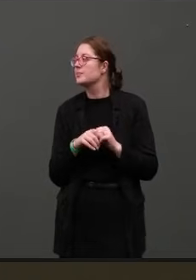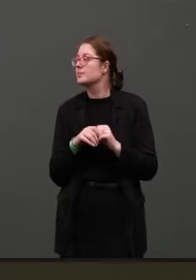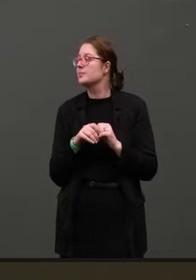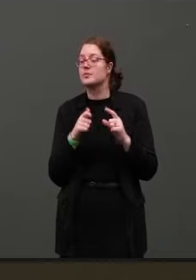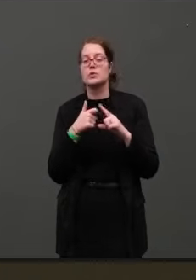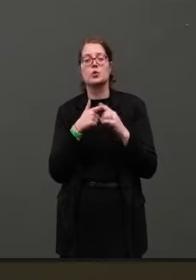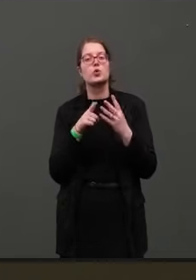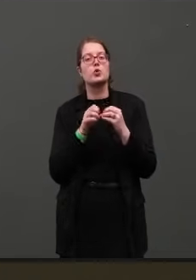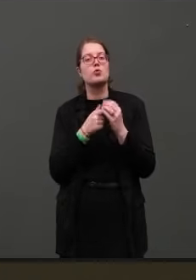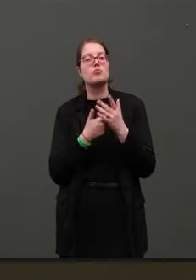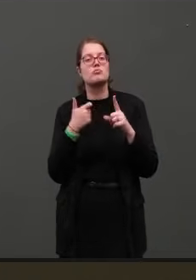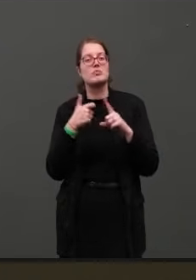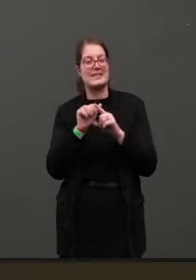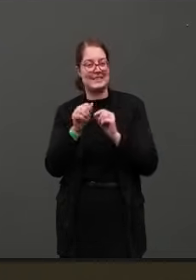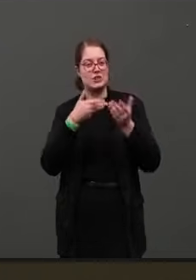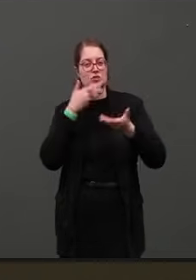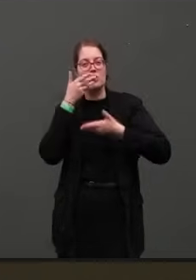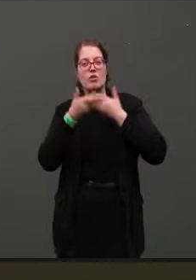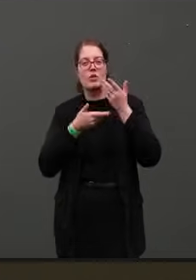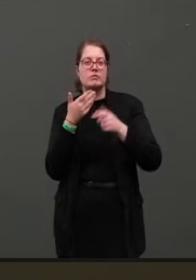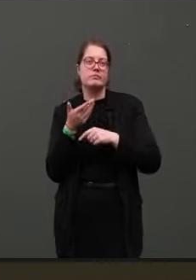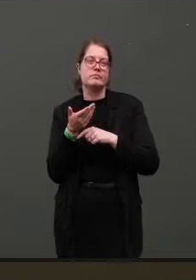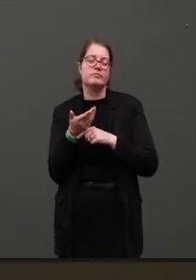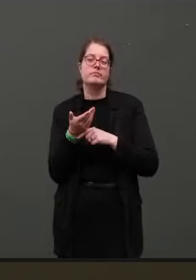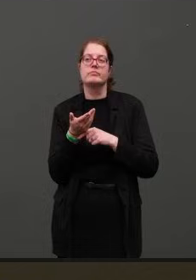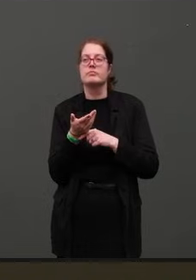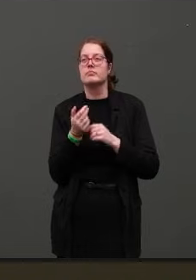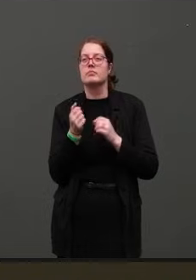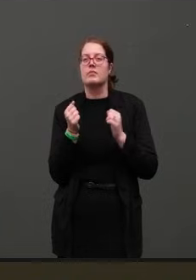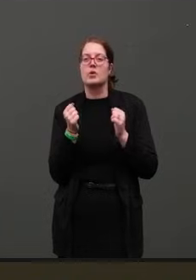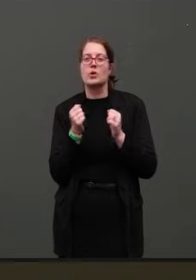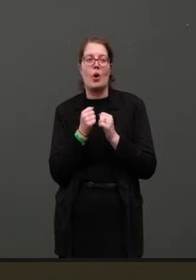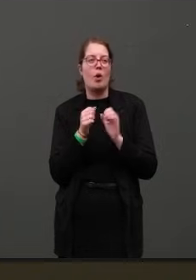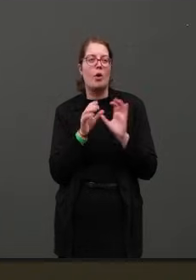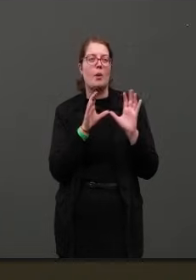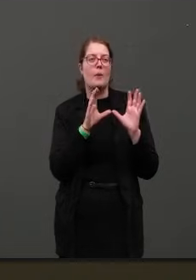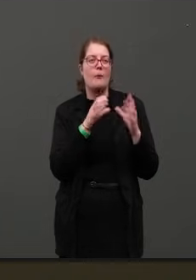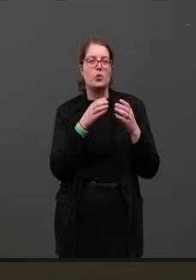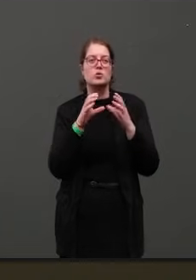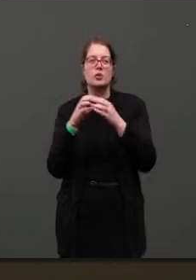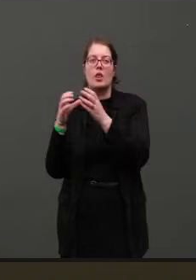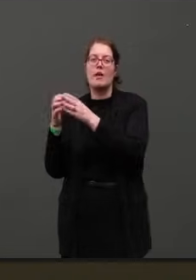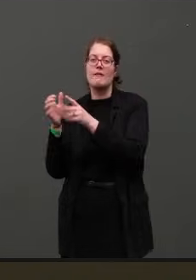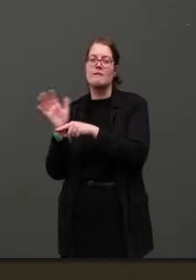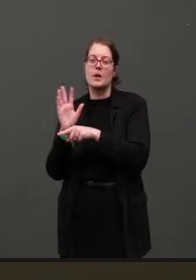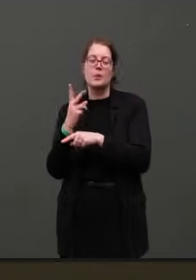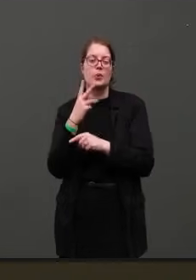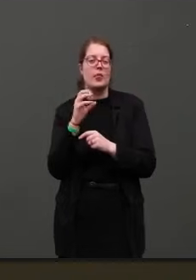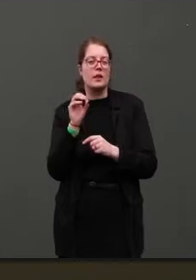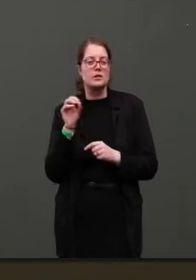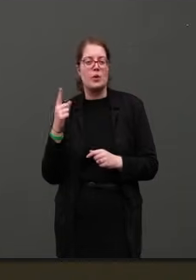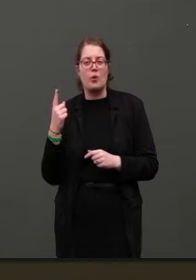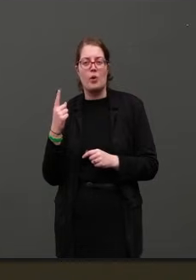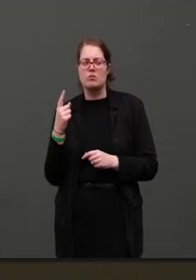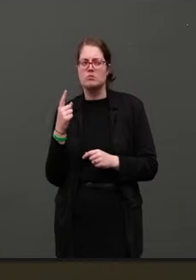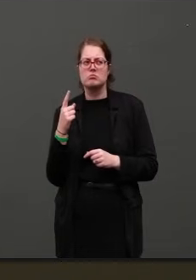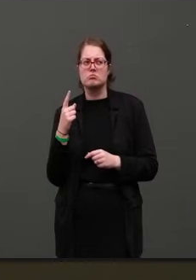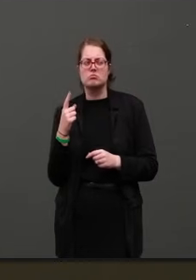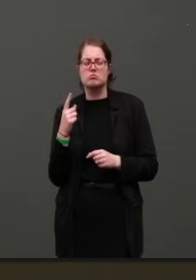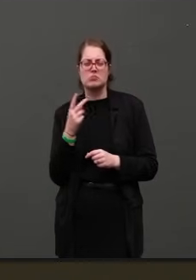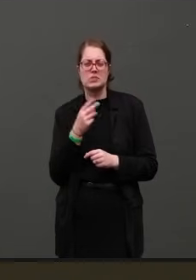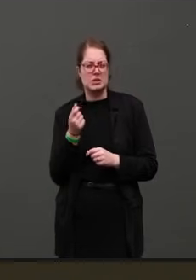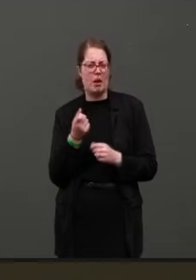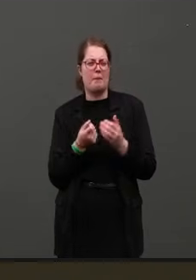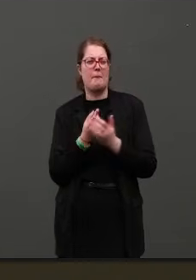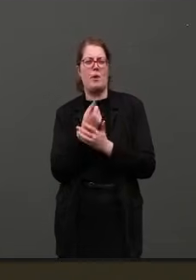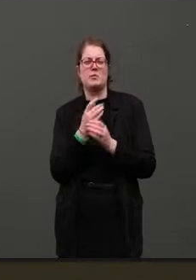example, even in a supposedly cold and logical movie like 2001, there are moments which don't make complete logical sense,